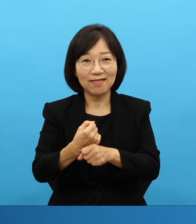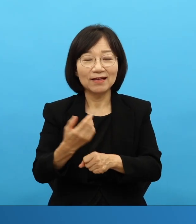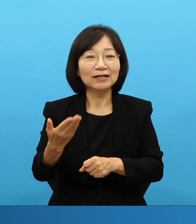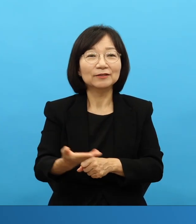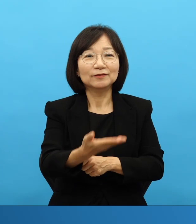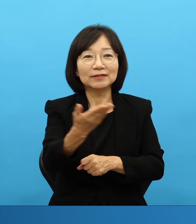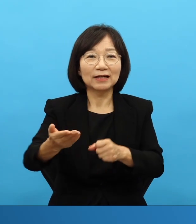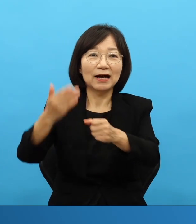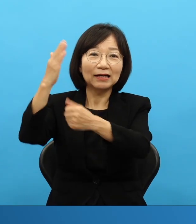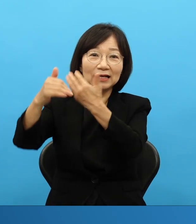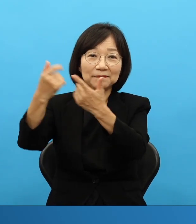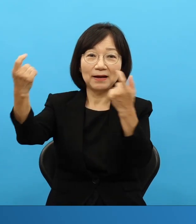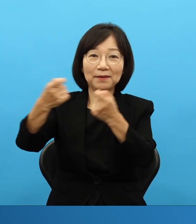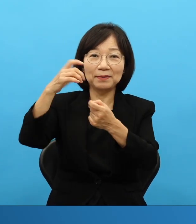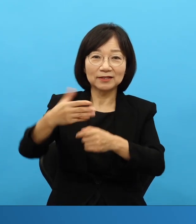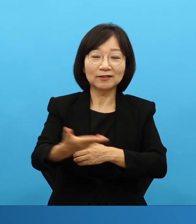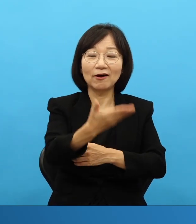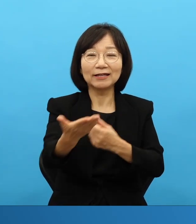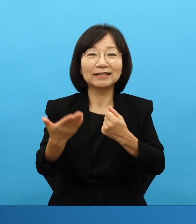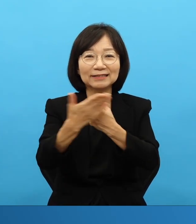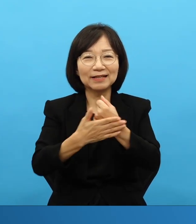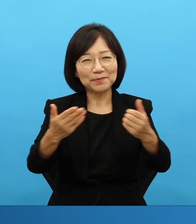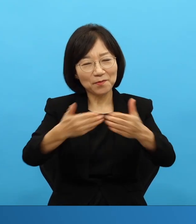the Lord Jesus Christ. Amen.